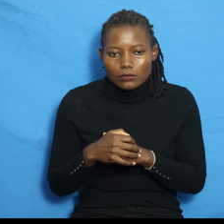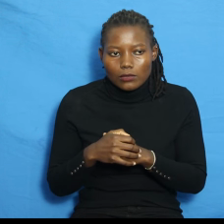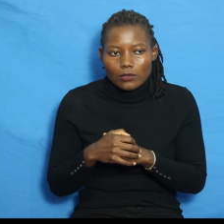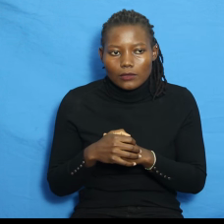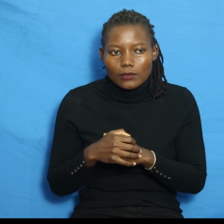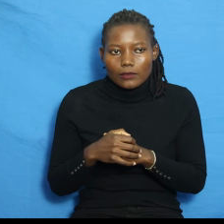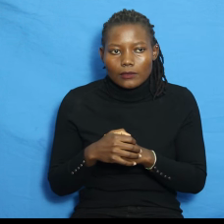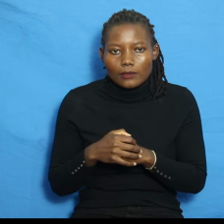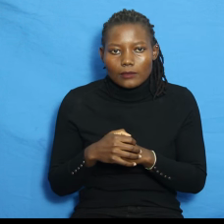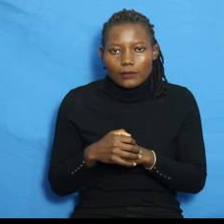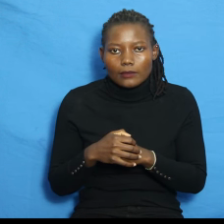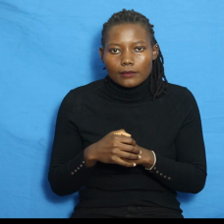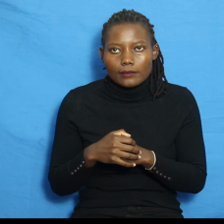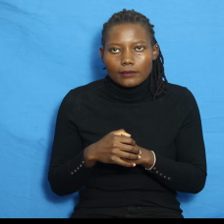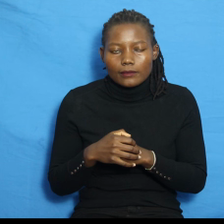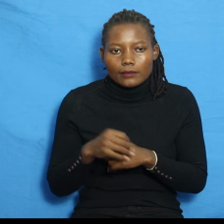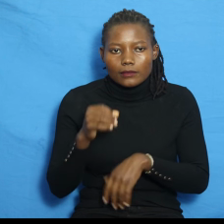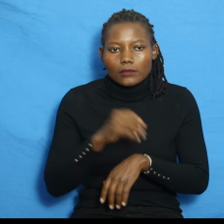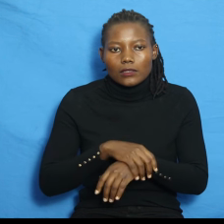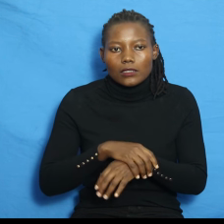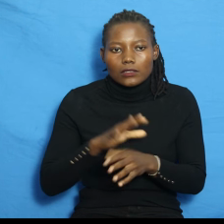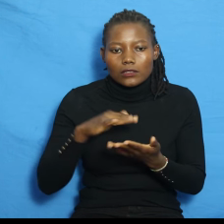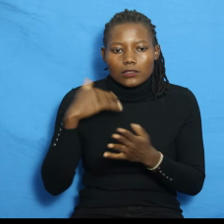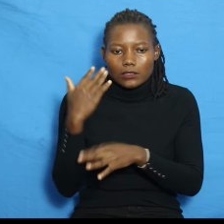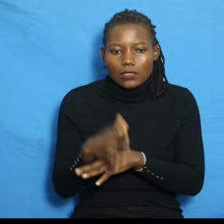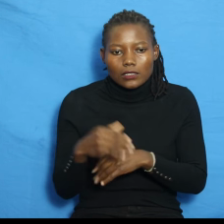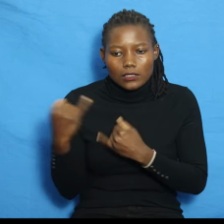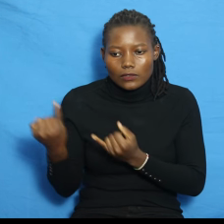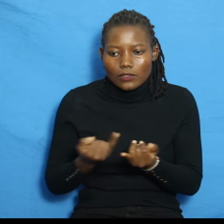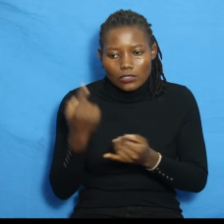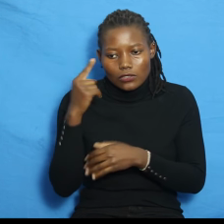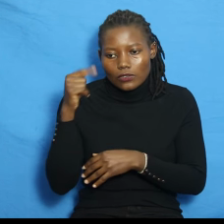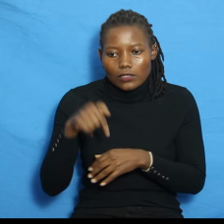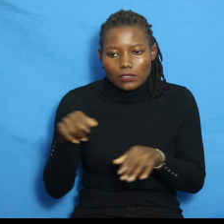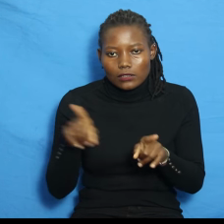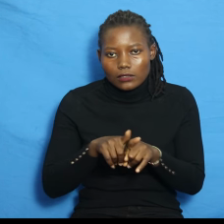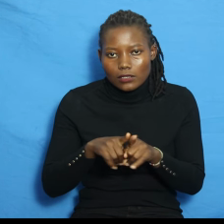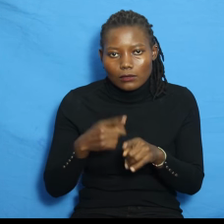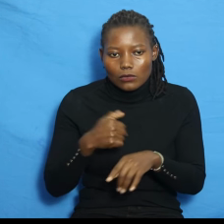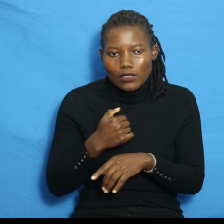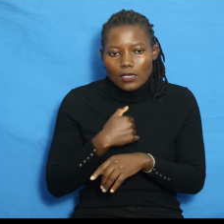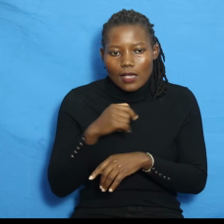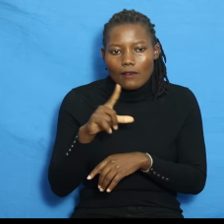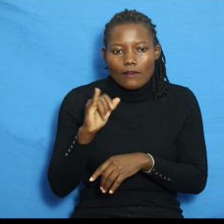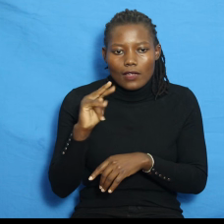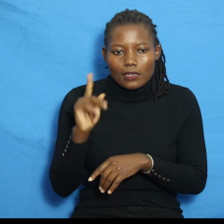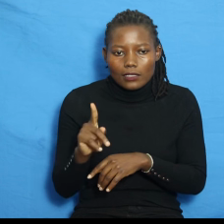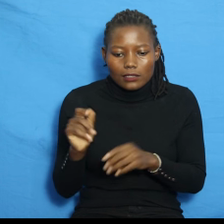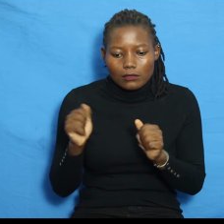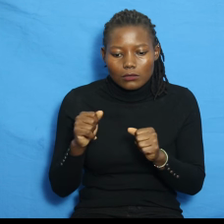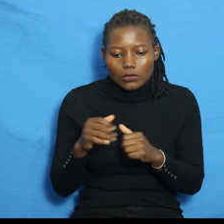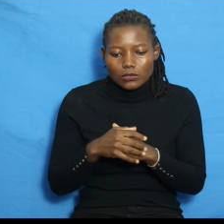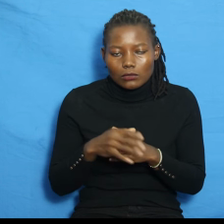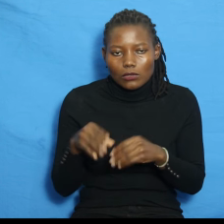able to get direct invitations for this. And again, there is a link in our chat box. You can give a